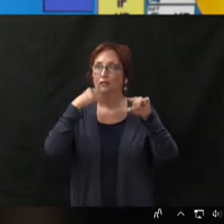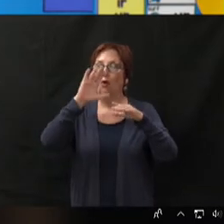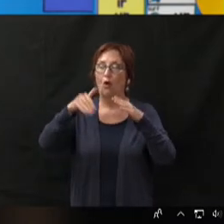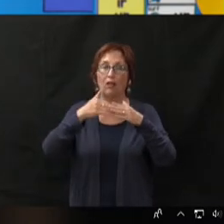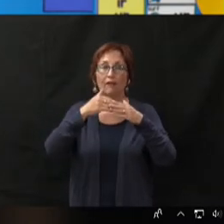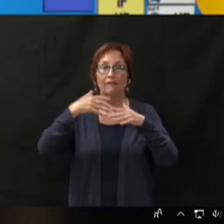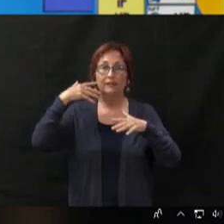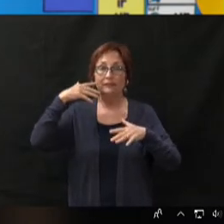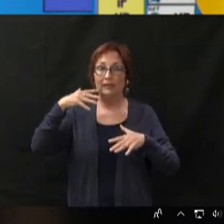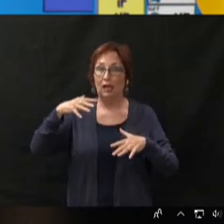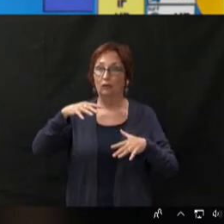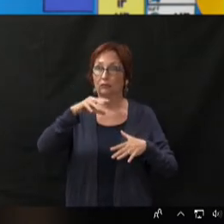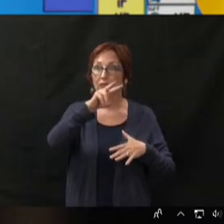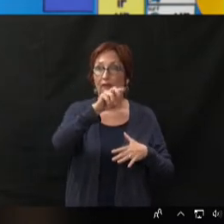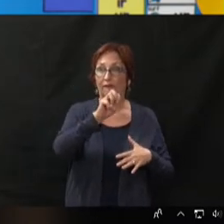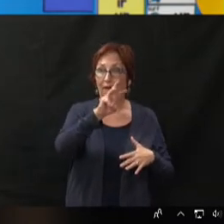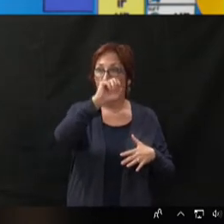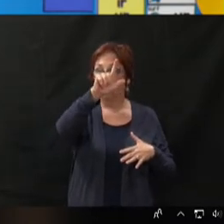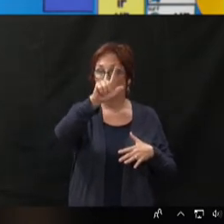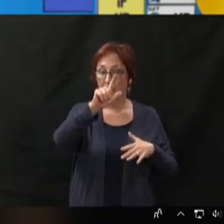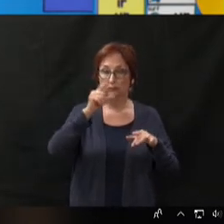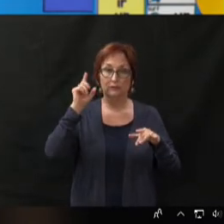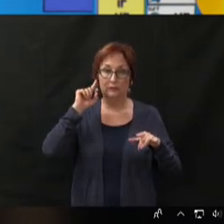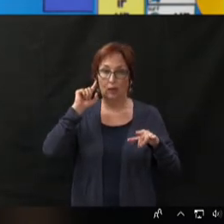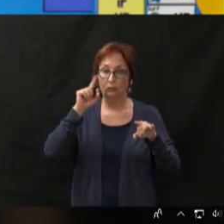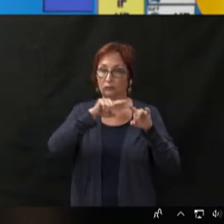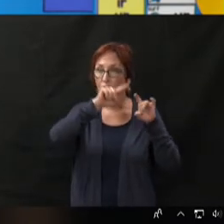sounds. I don't think you can probably see